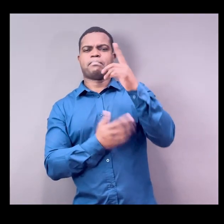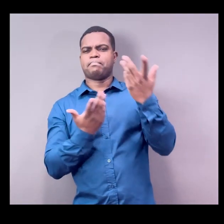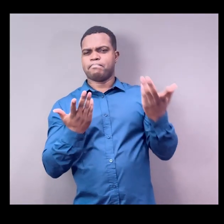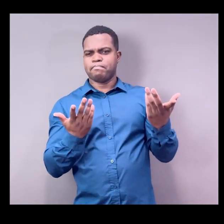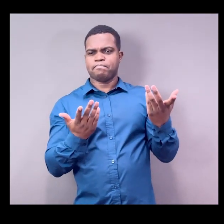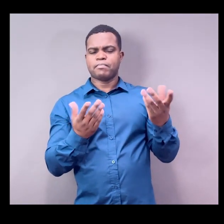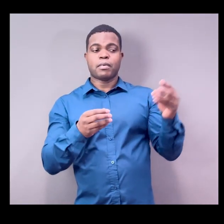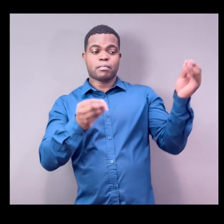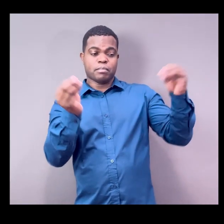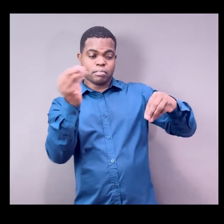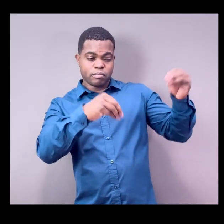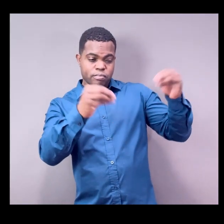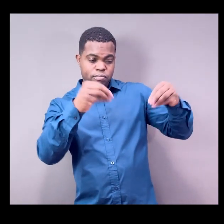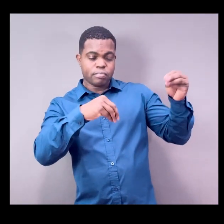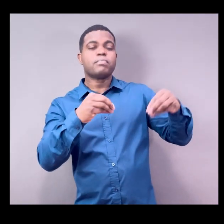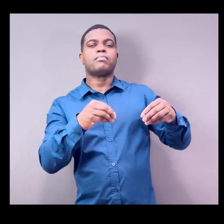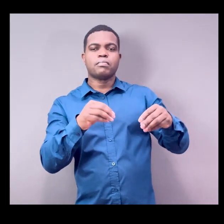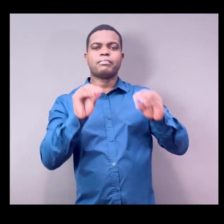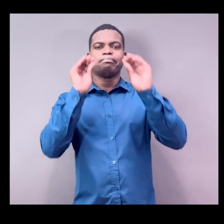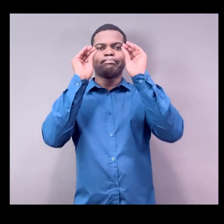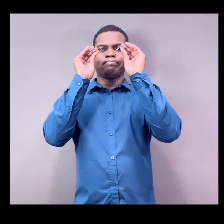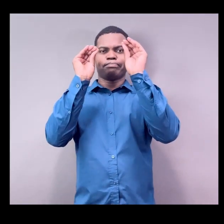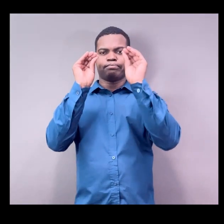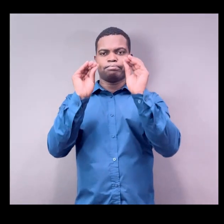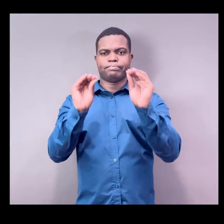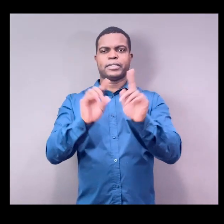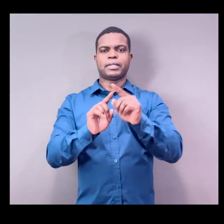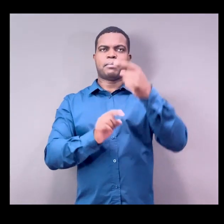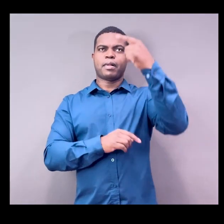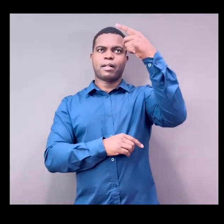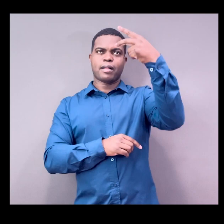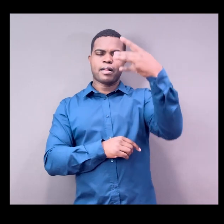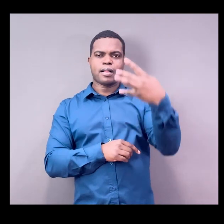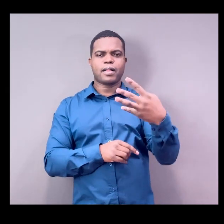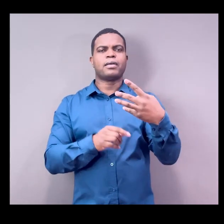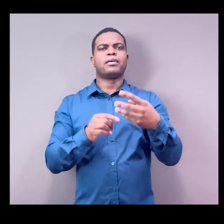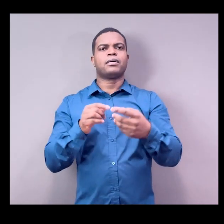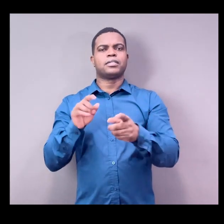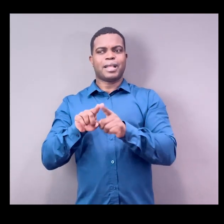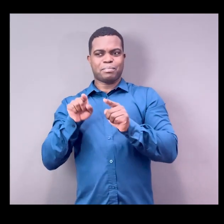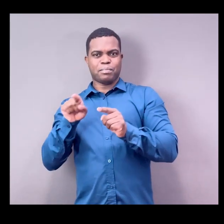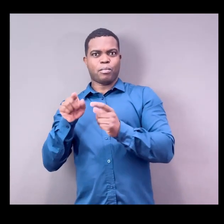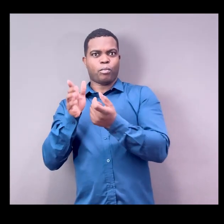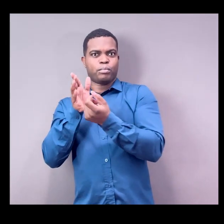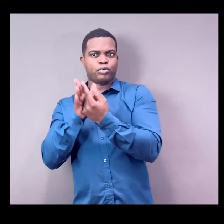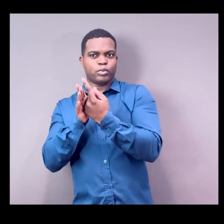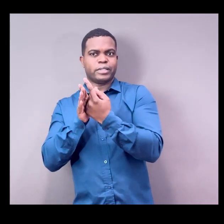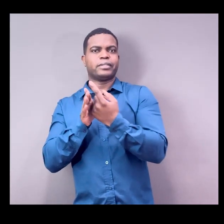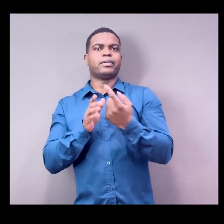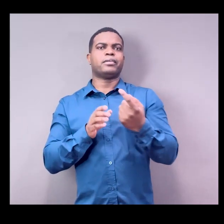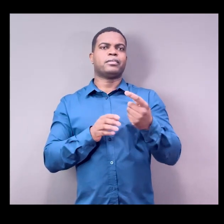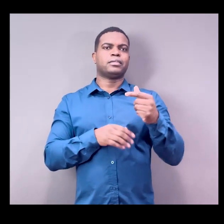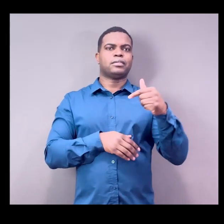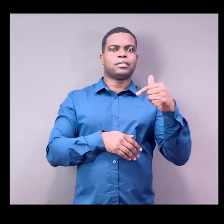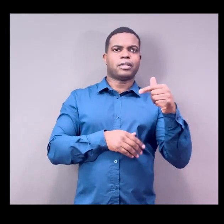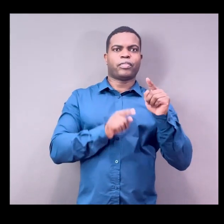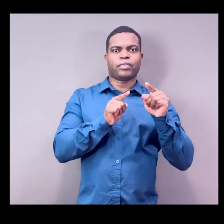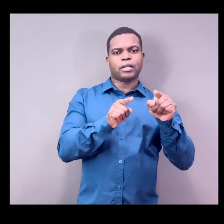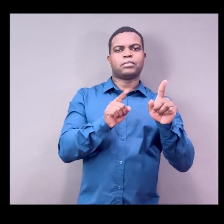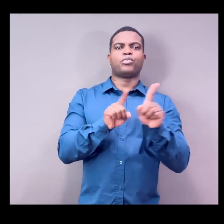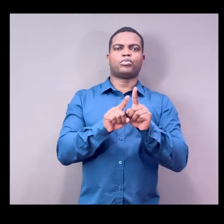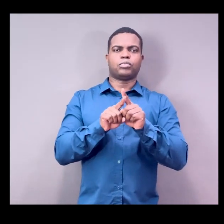under where you have weakness. The same goes for opportunities and strength. Now let's look at